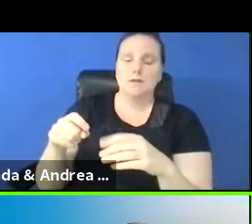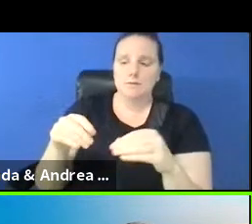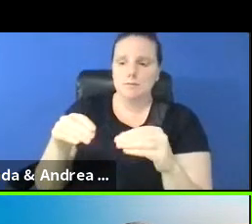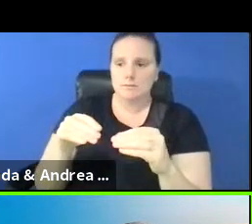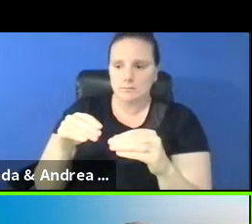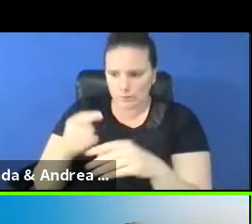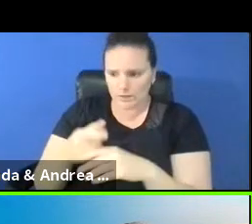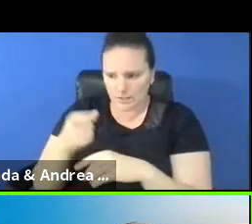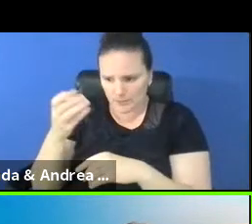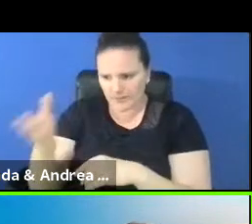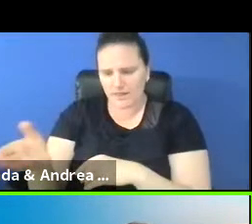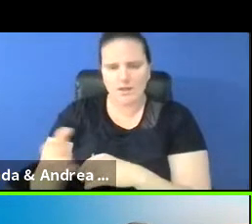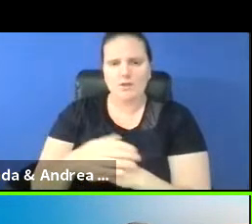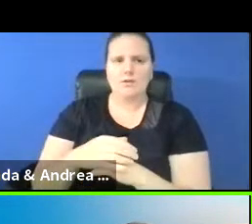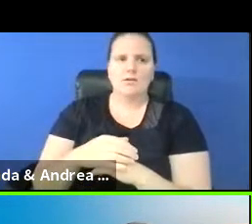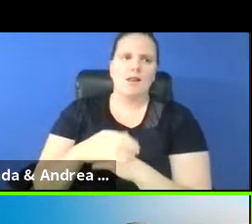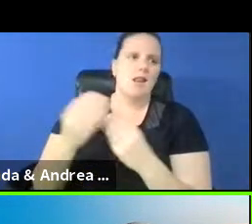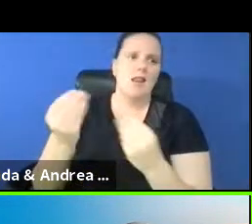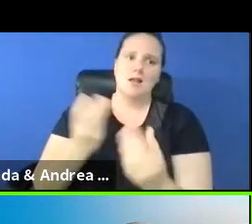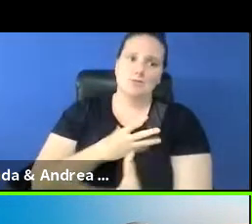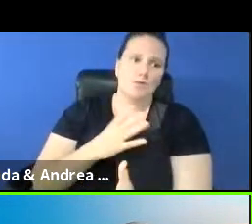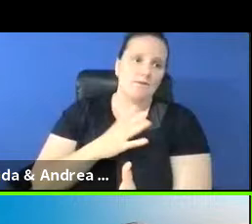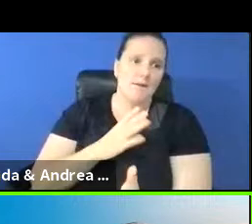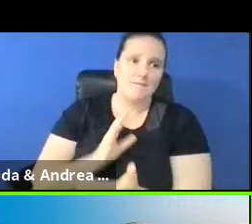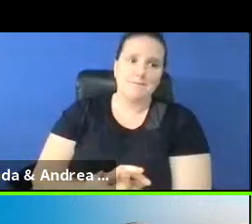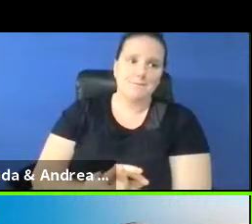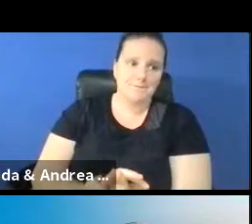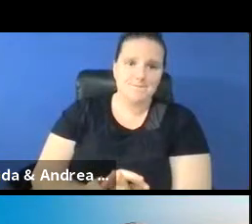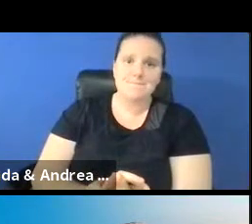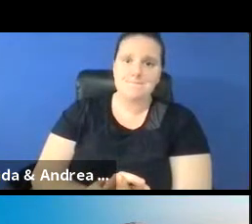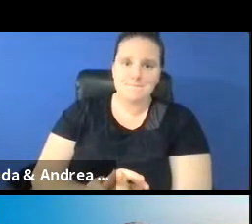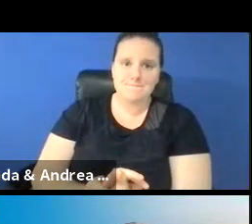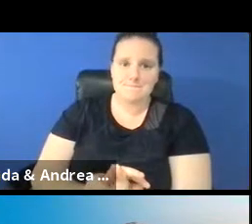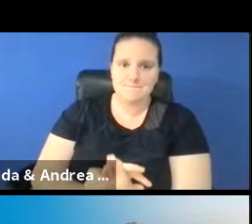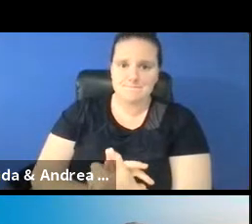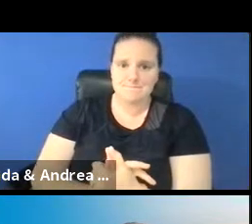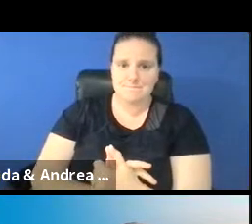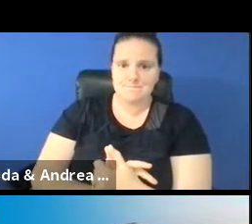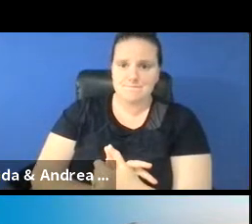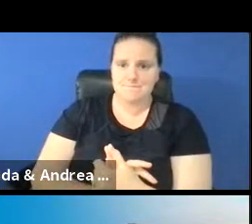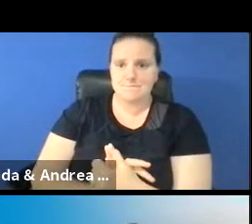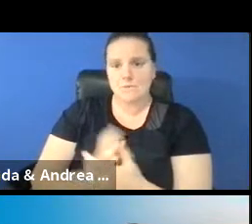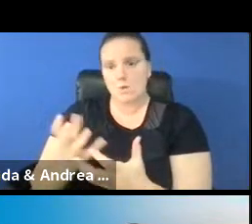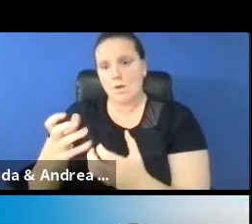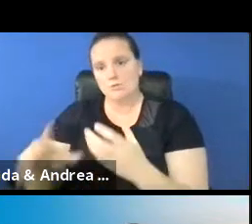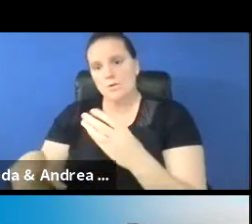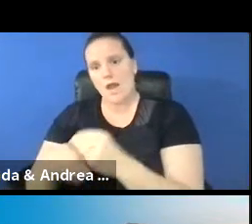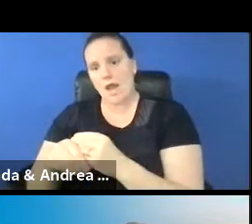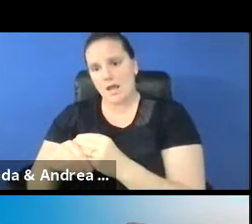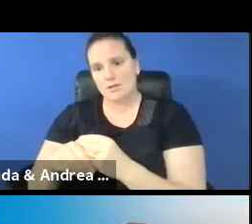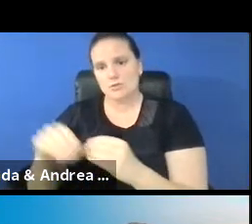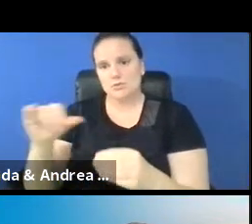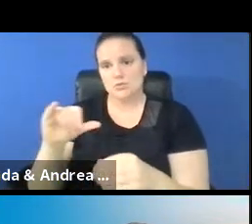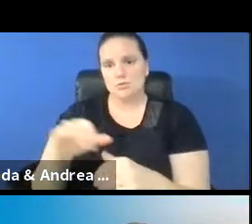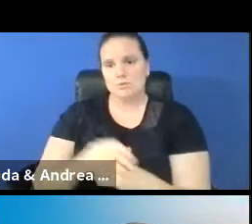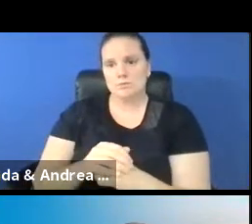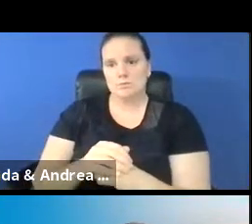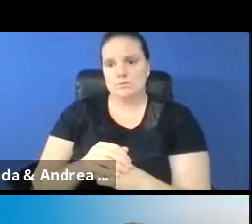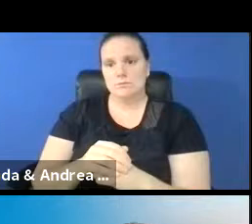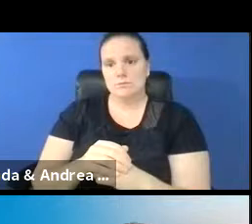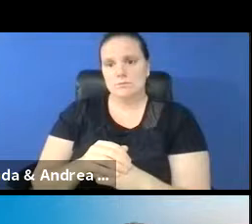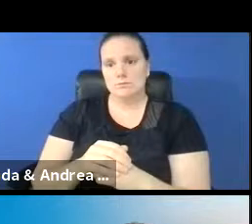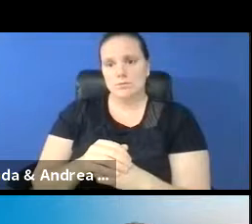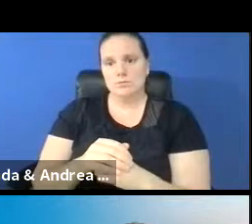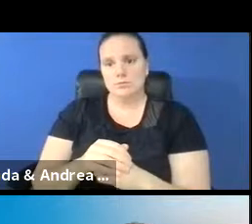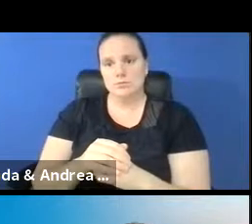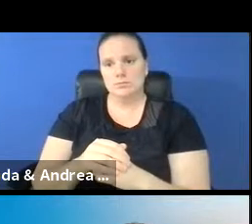there, let us know. And just to add to that, if I may, we could